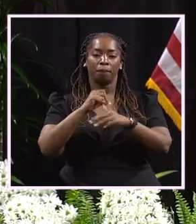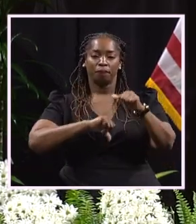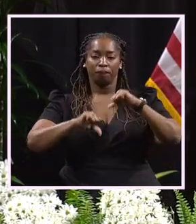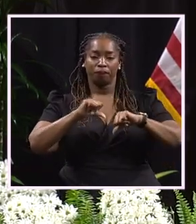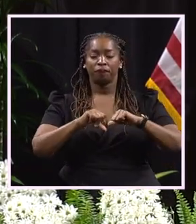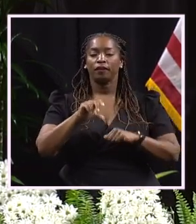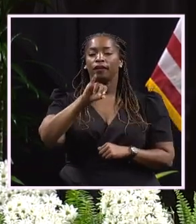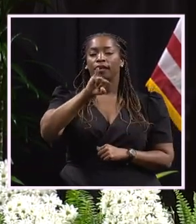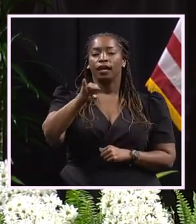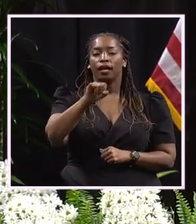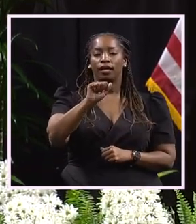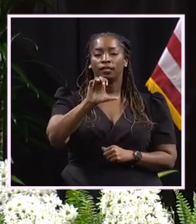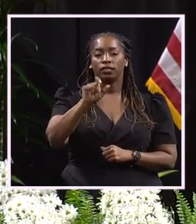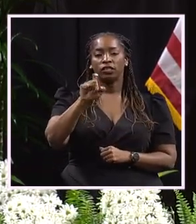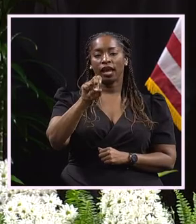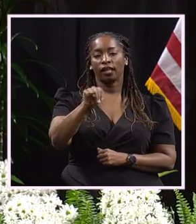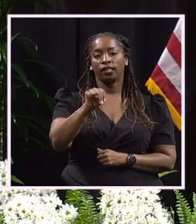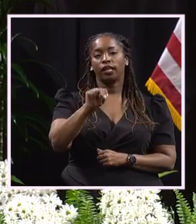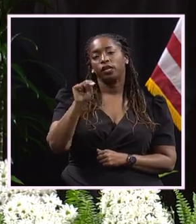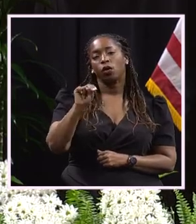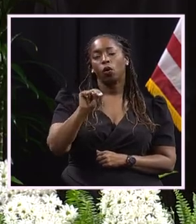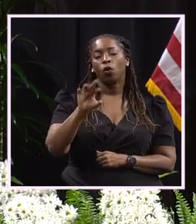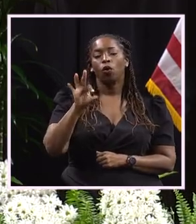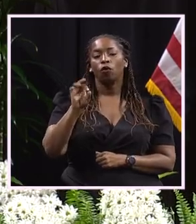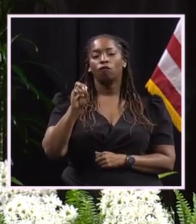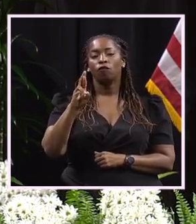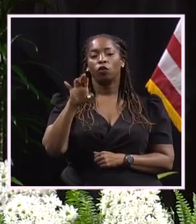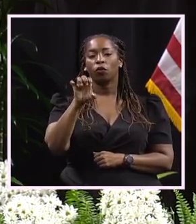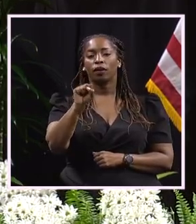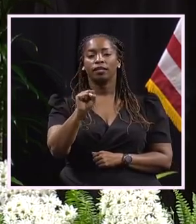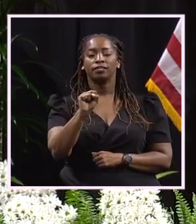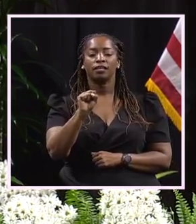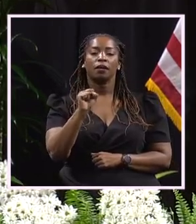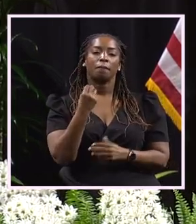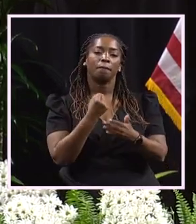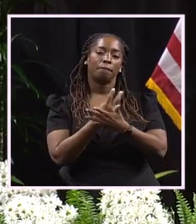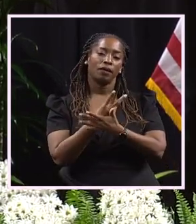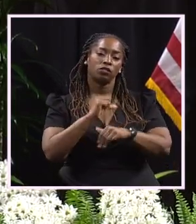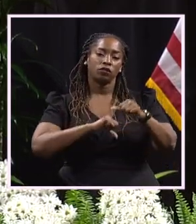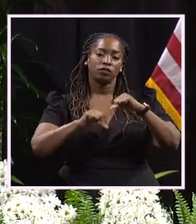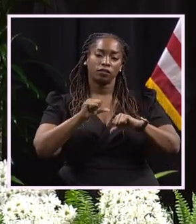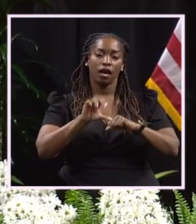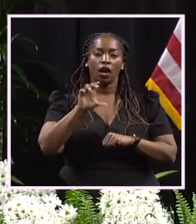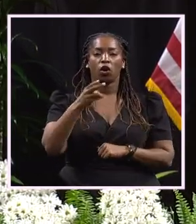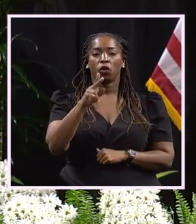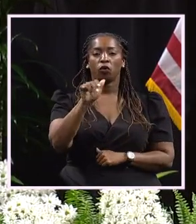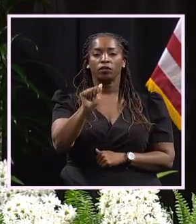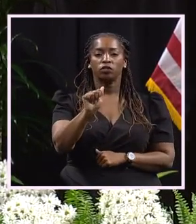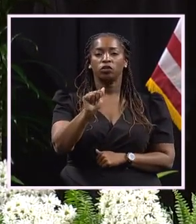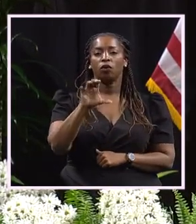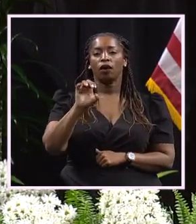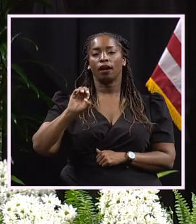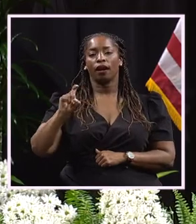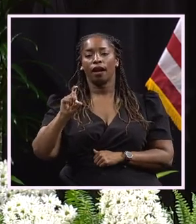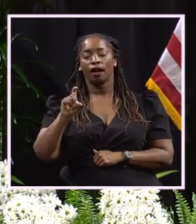Jacqueline Nicole Flores, Master of Science, Crystal Cox, Master of